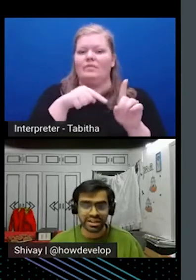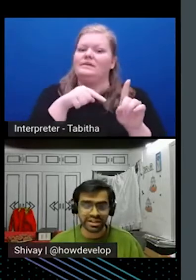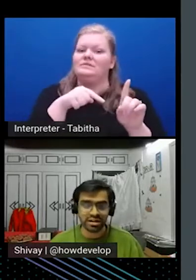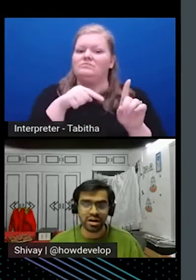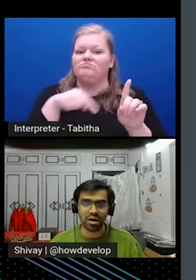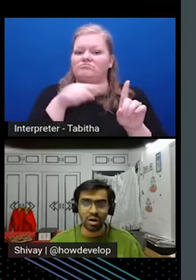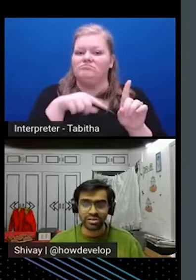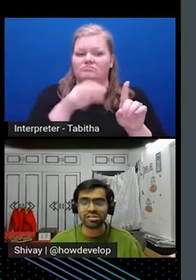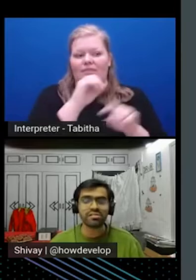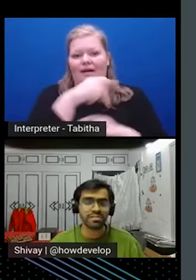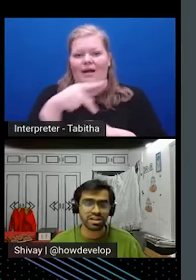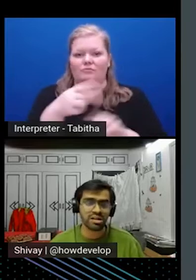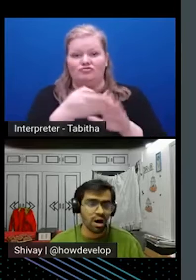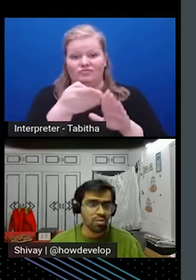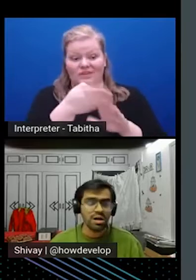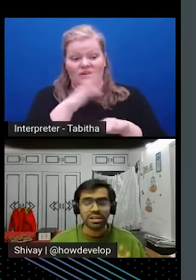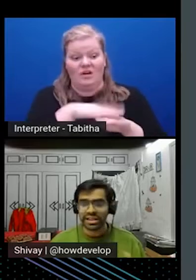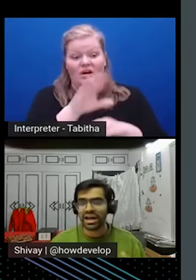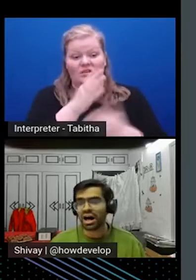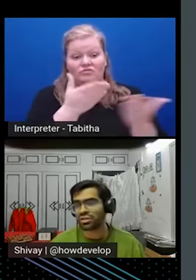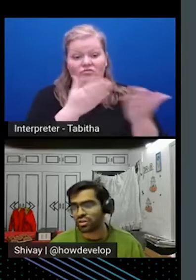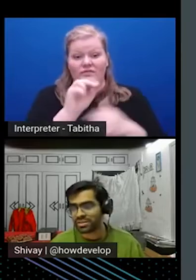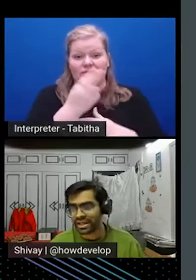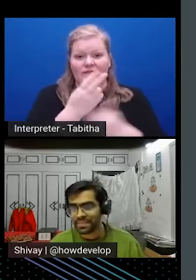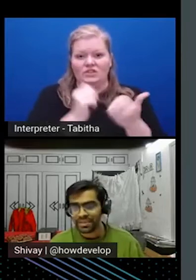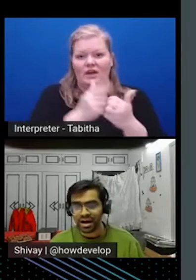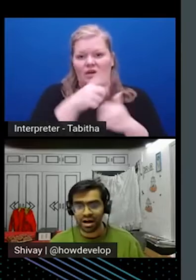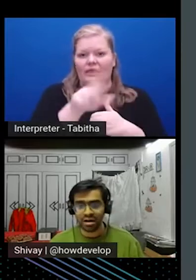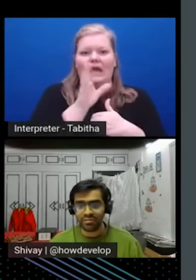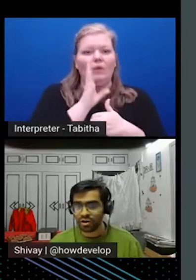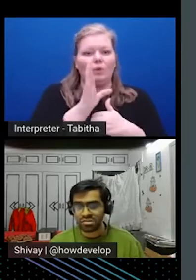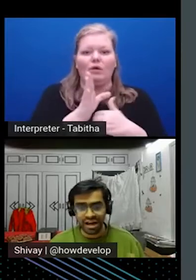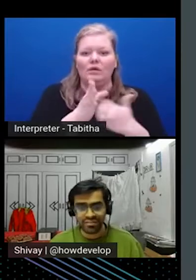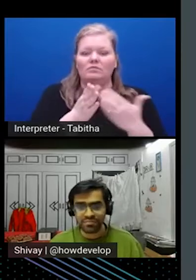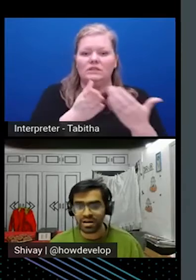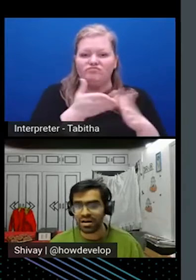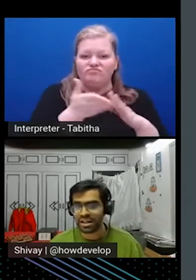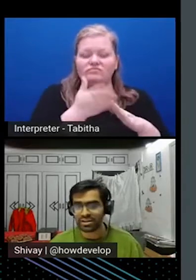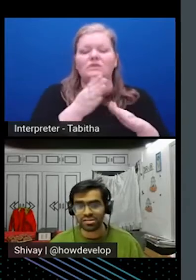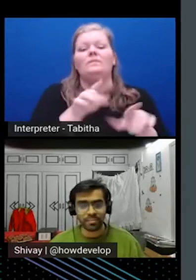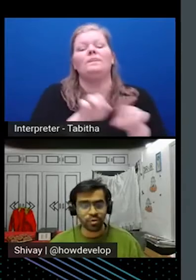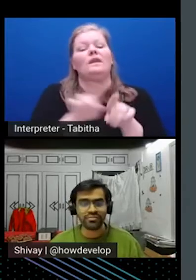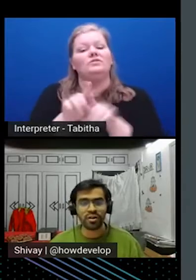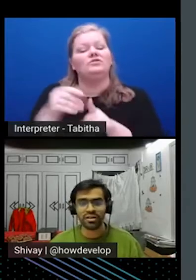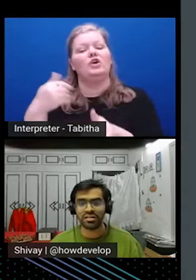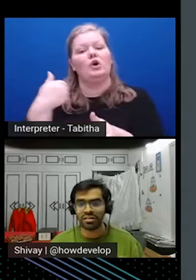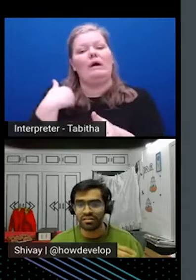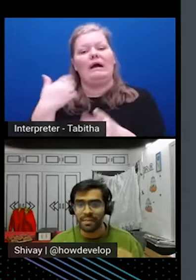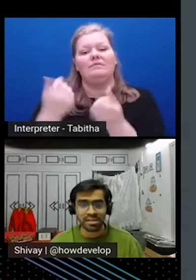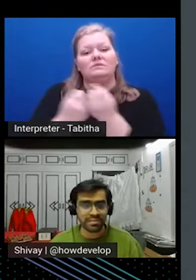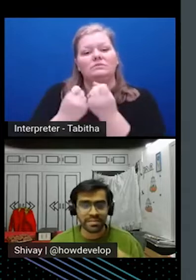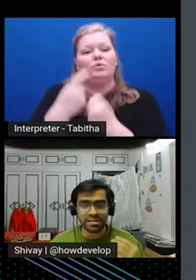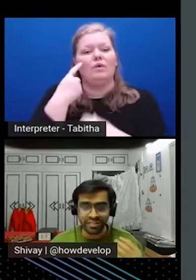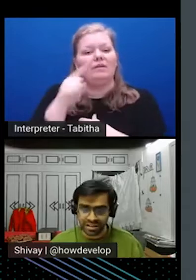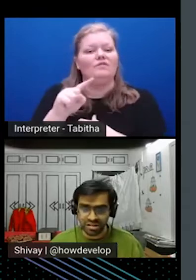that you're running on the service meshes, how they are going to be there. We also have support for